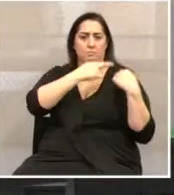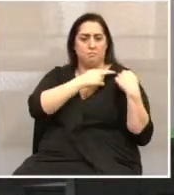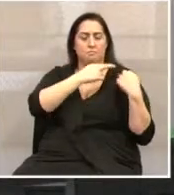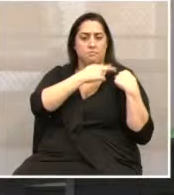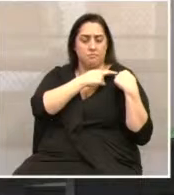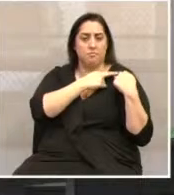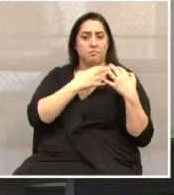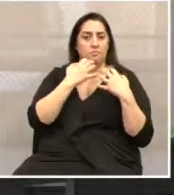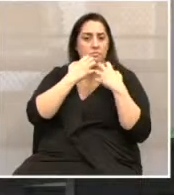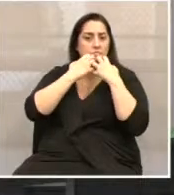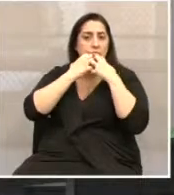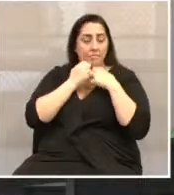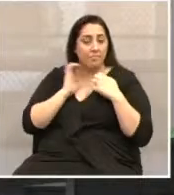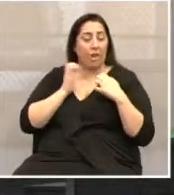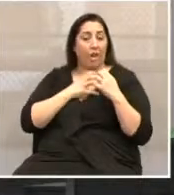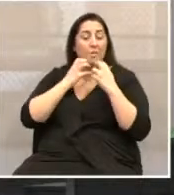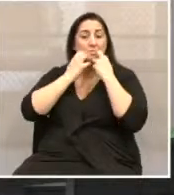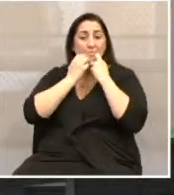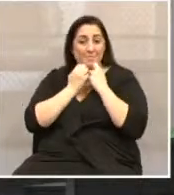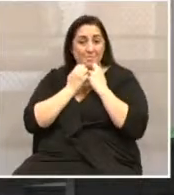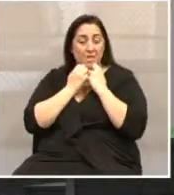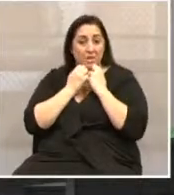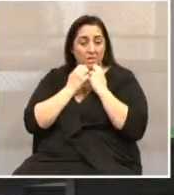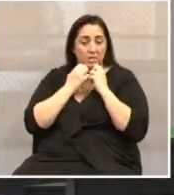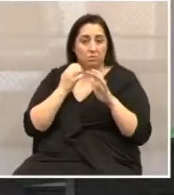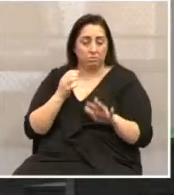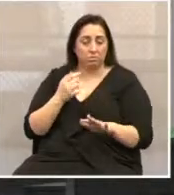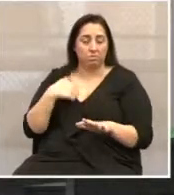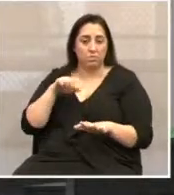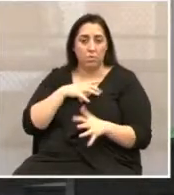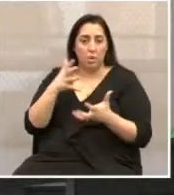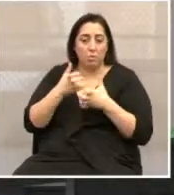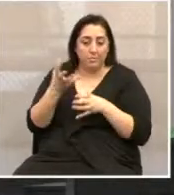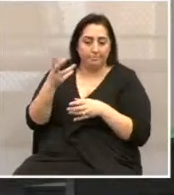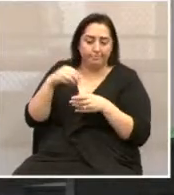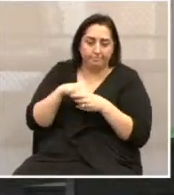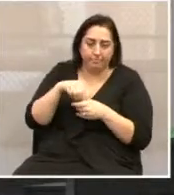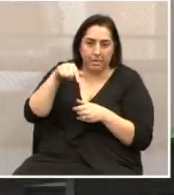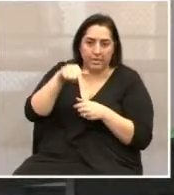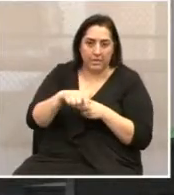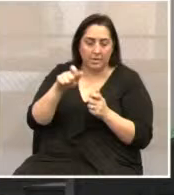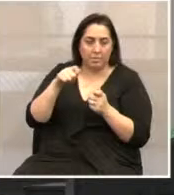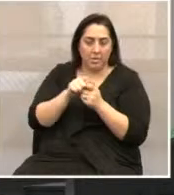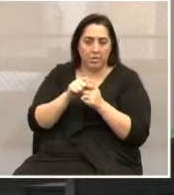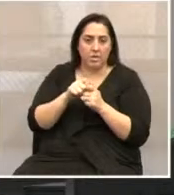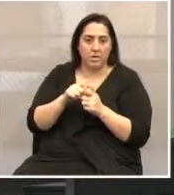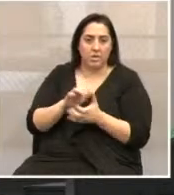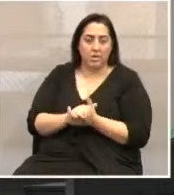is our passion, and this is one of many callings that we have in Congress. I'm going to be leaving the